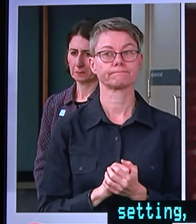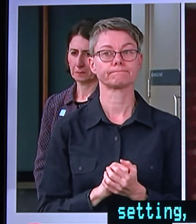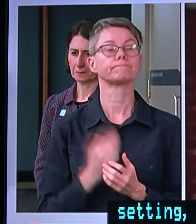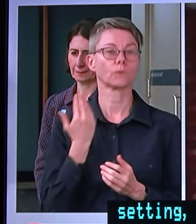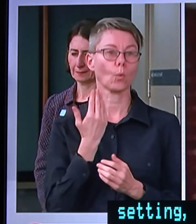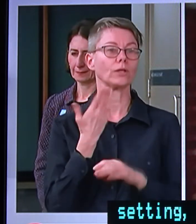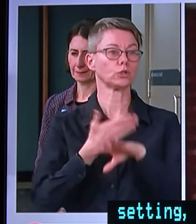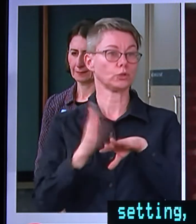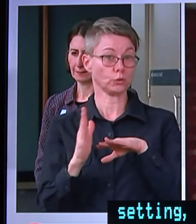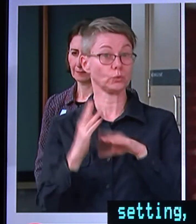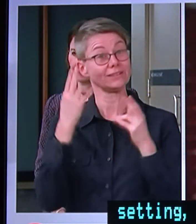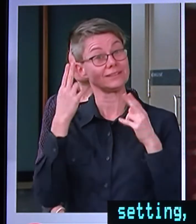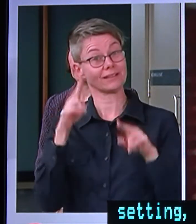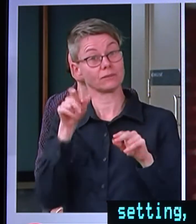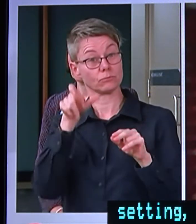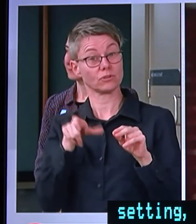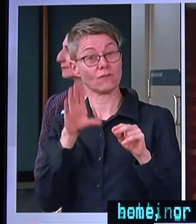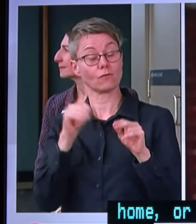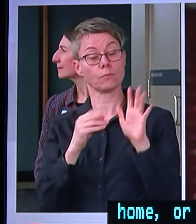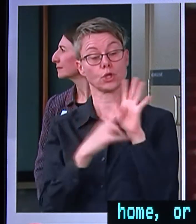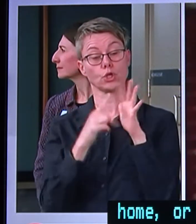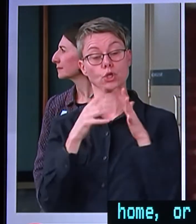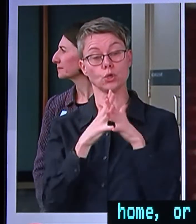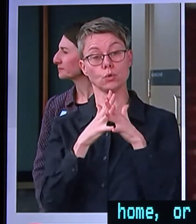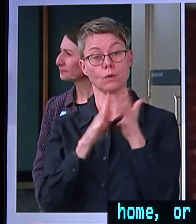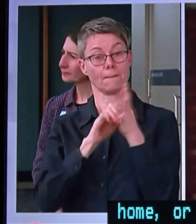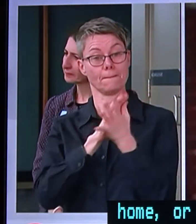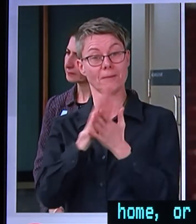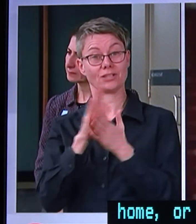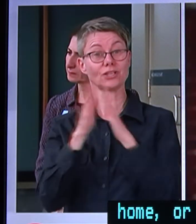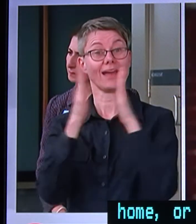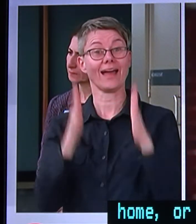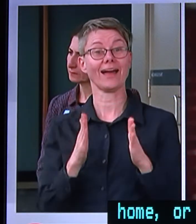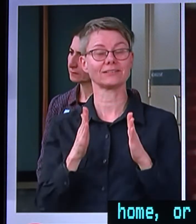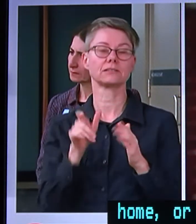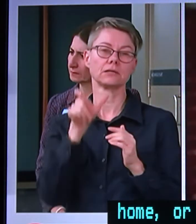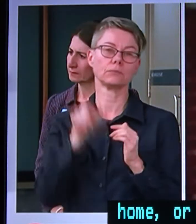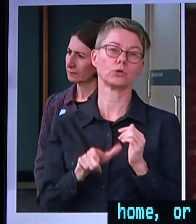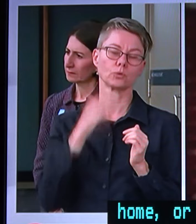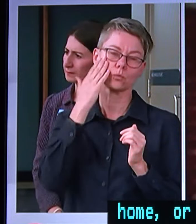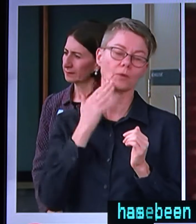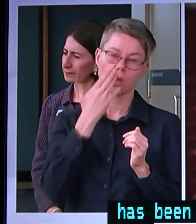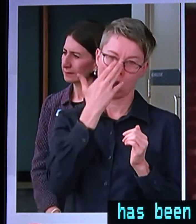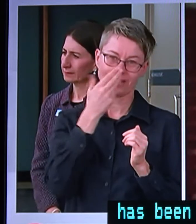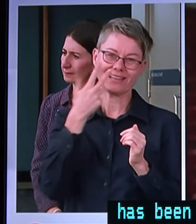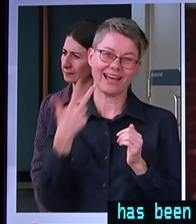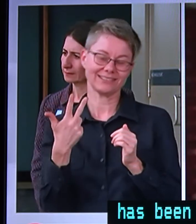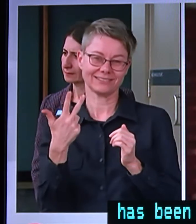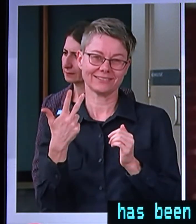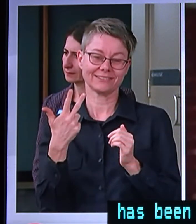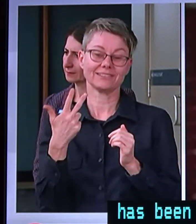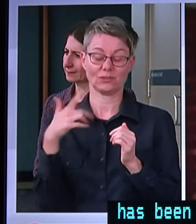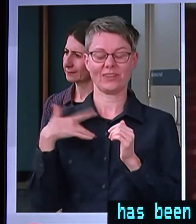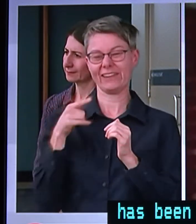1 new death related to the Newmarch House, an 89-year-old female resident of the Anglicare Newmarch